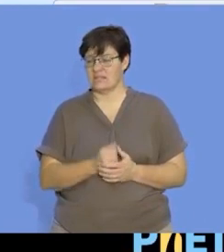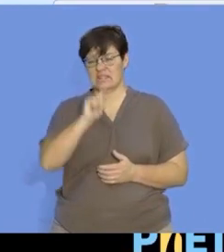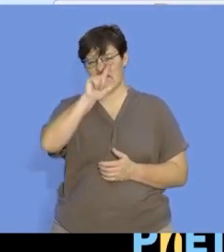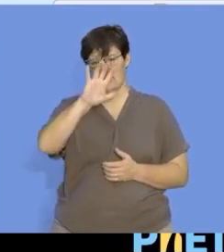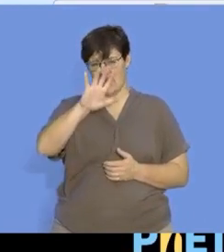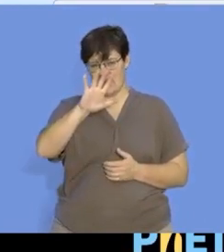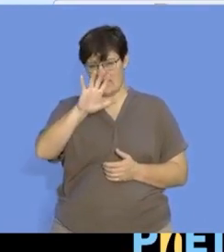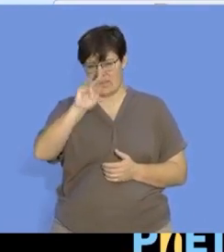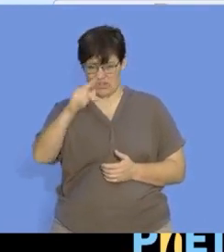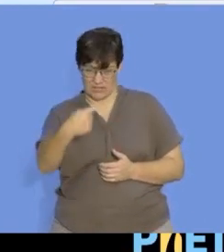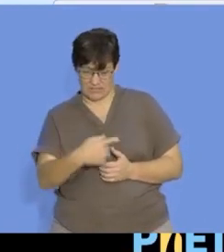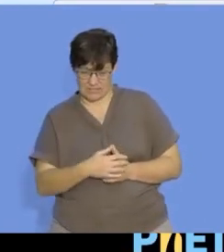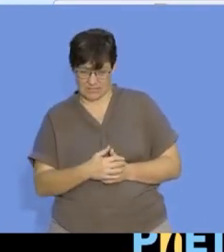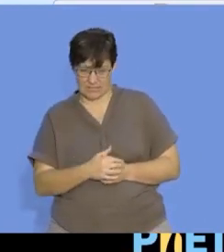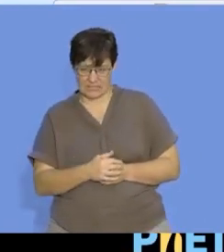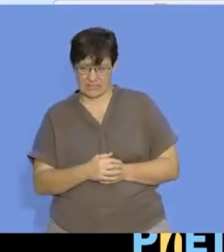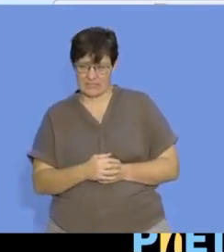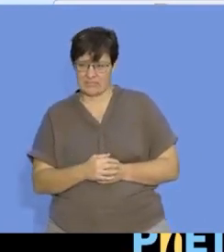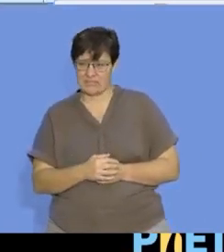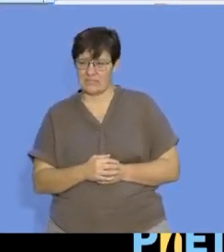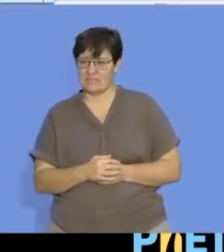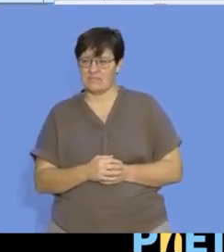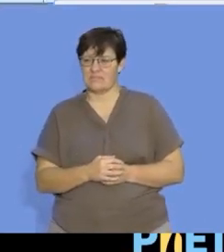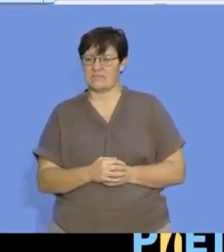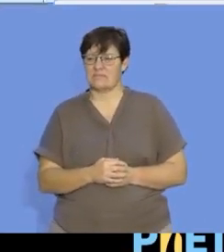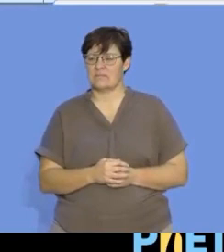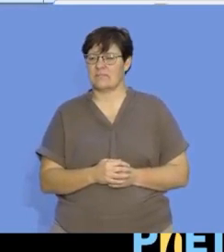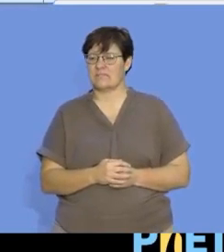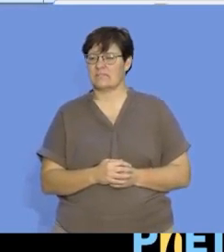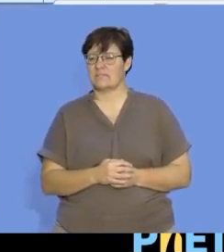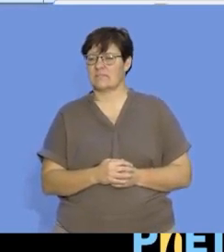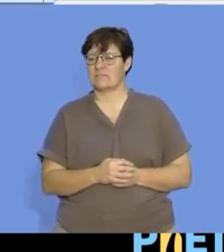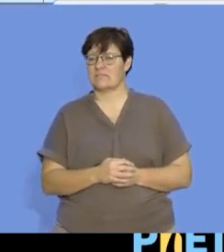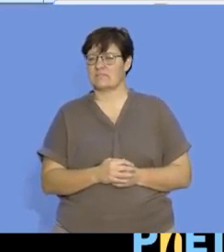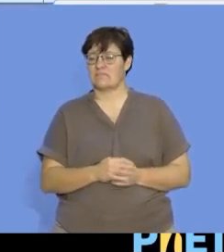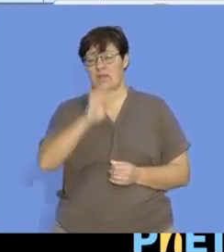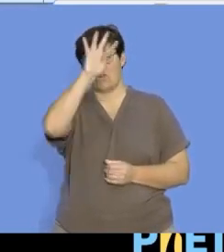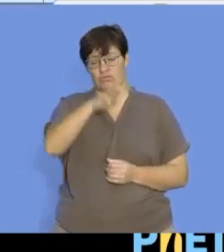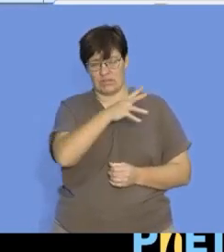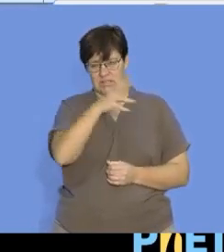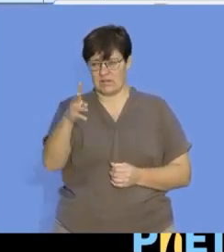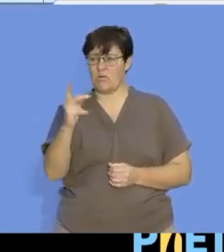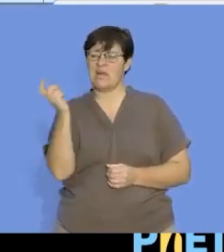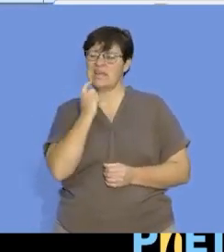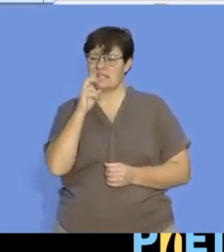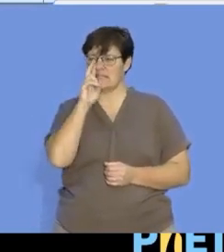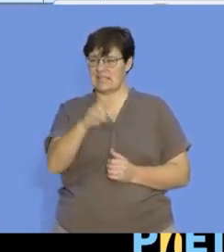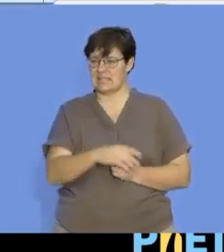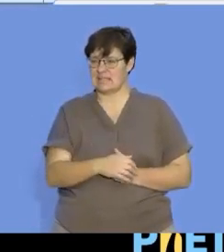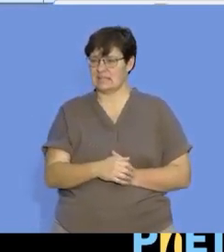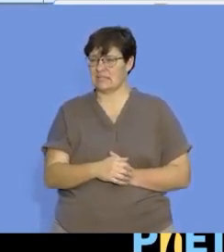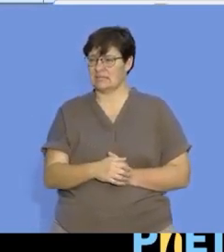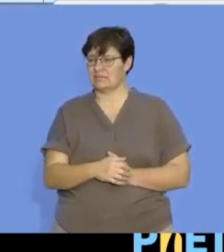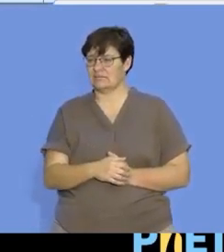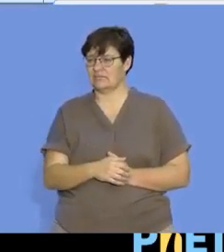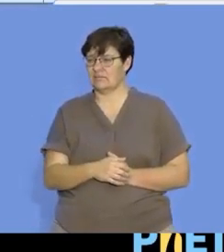75. Okay, I'm just changing the height. I'm putting a grid on so it's easier for you to see. So let's put